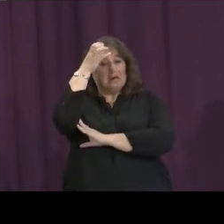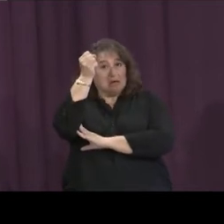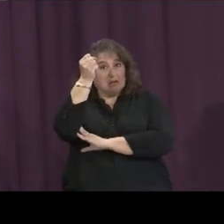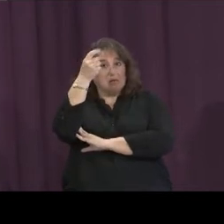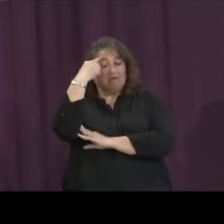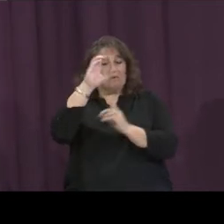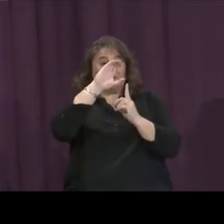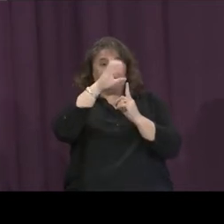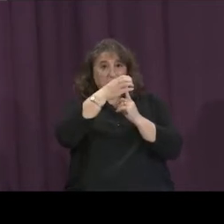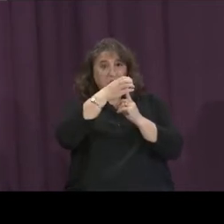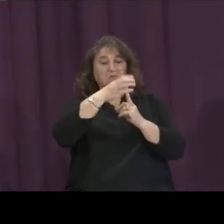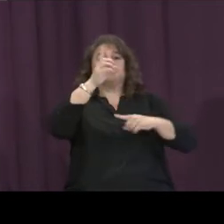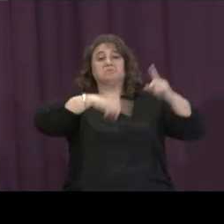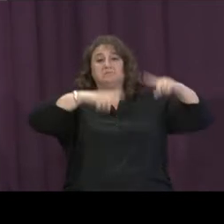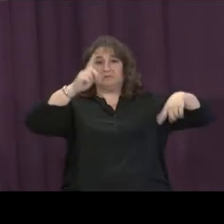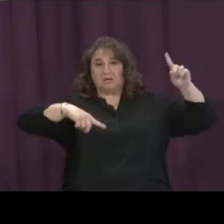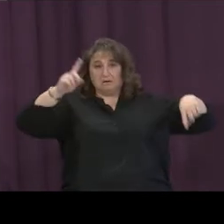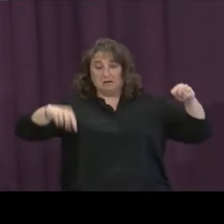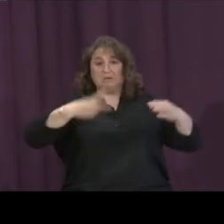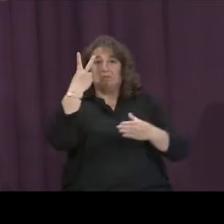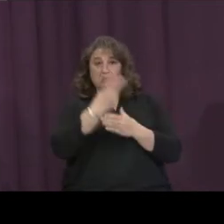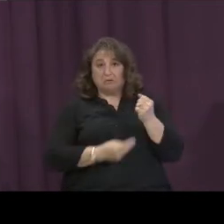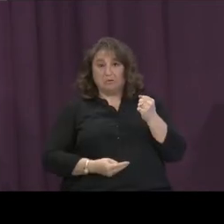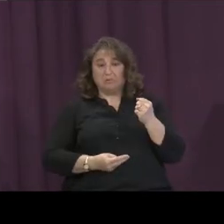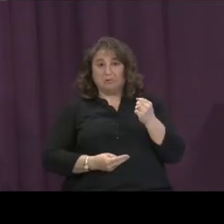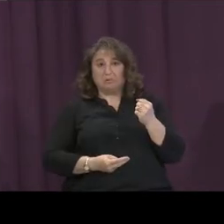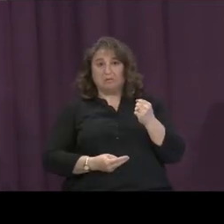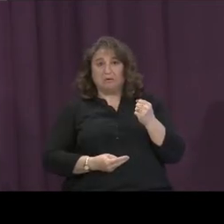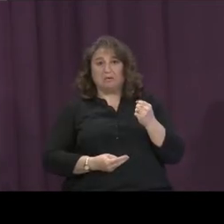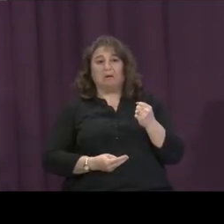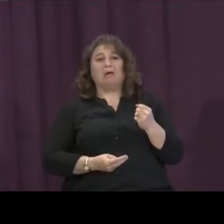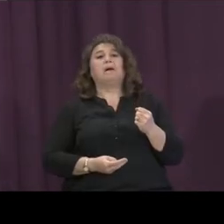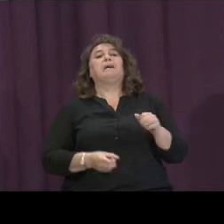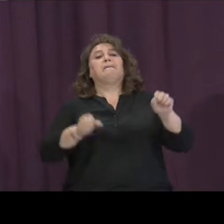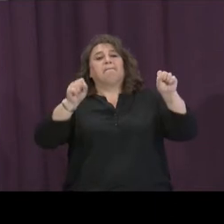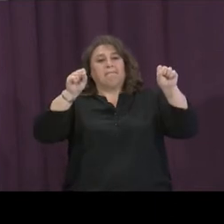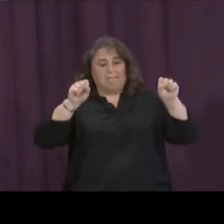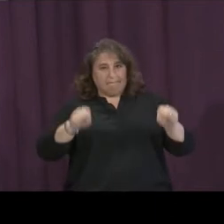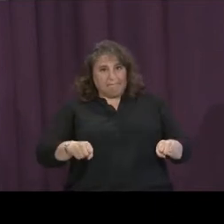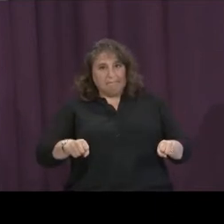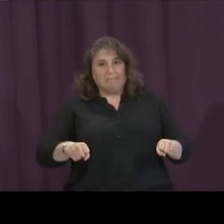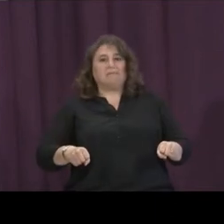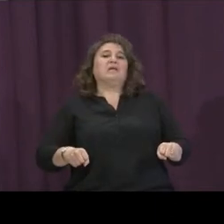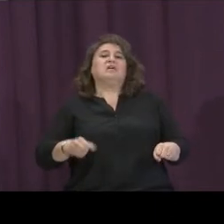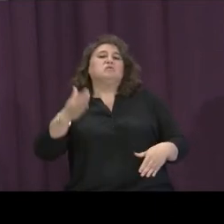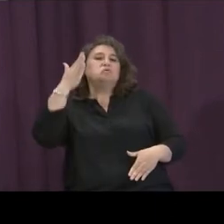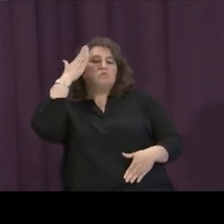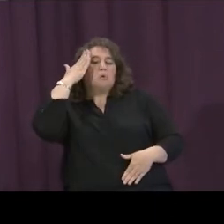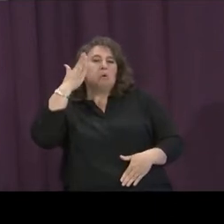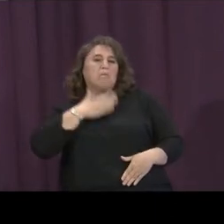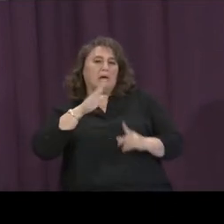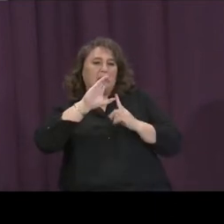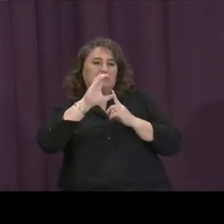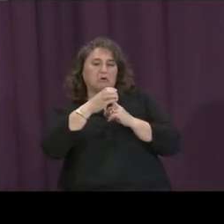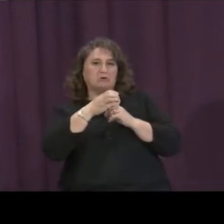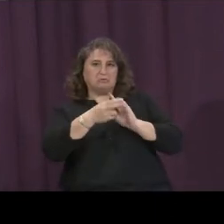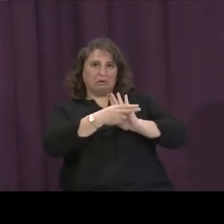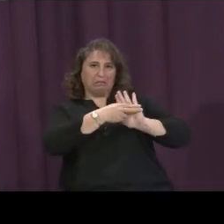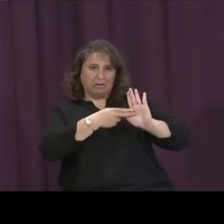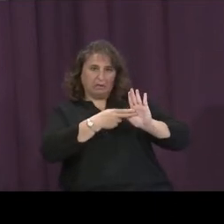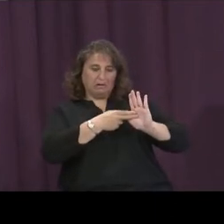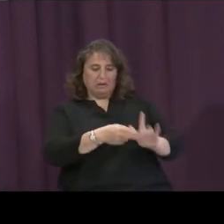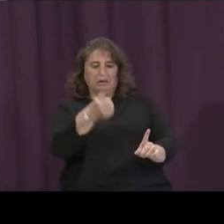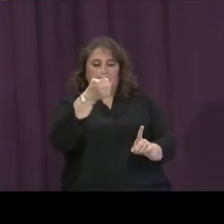and diversity, improved ability to name our own cultural identifications, how they impact our